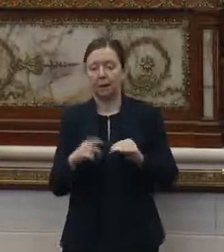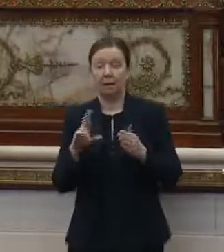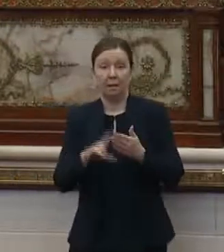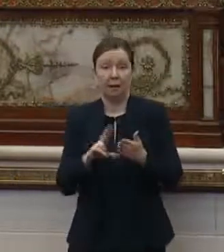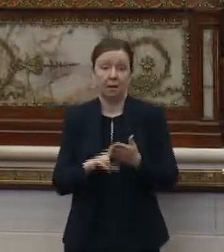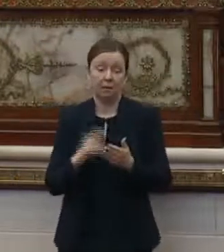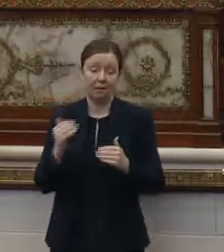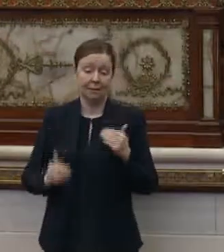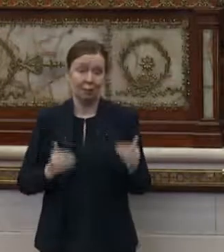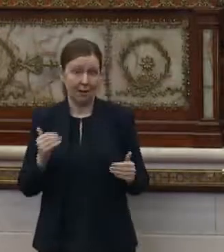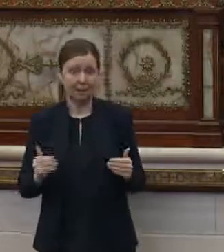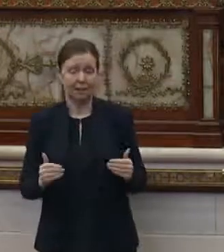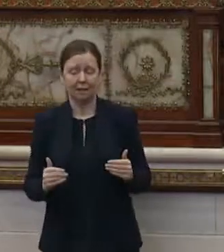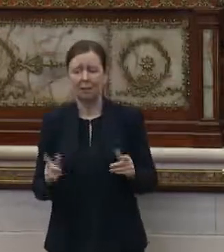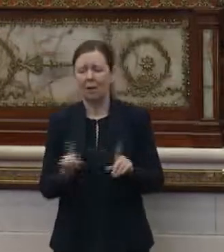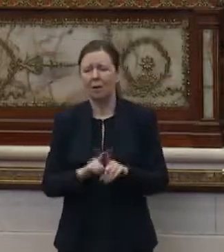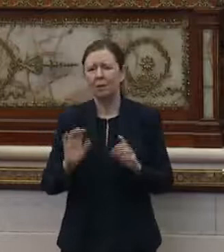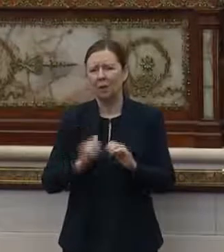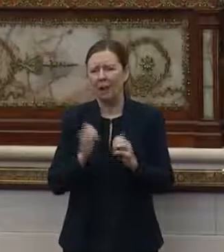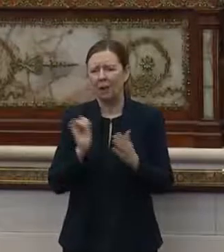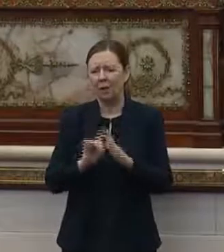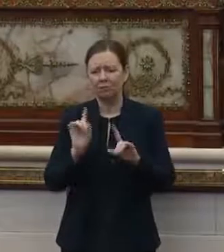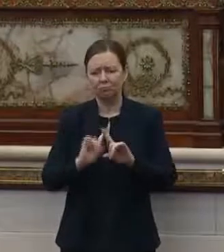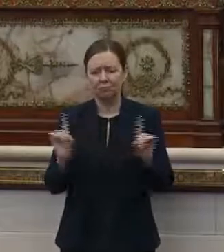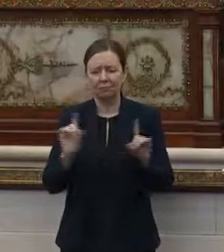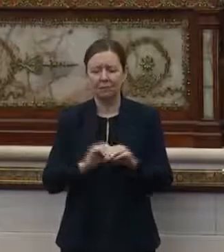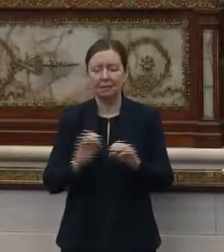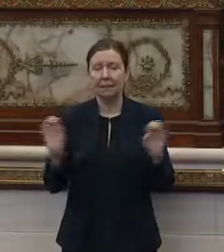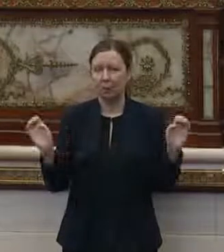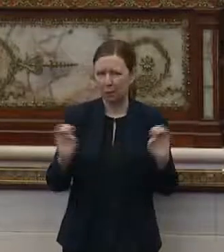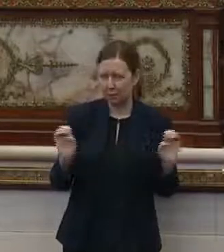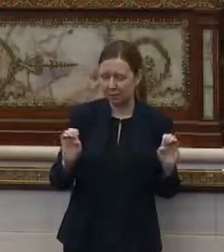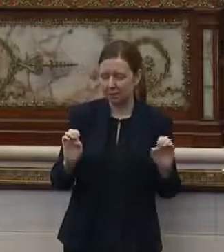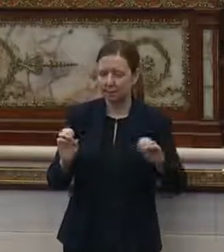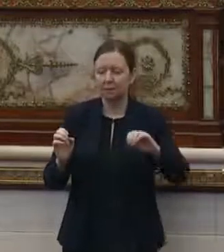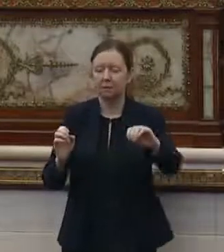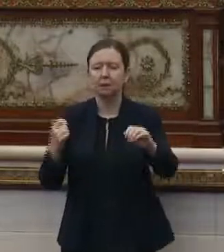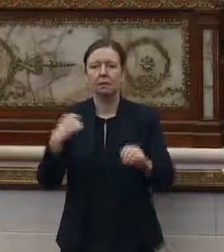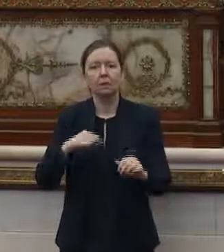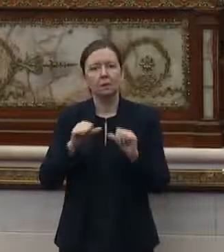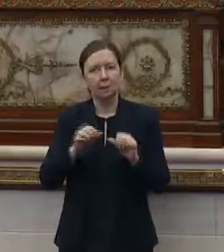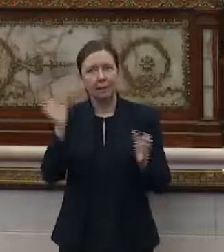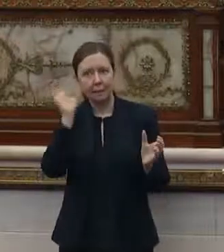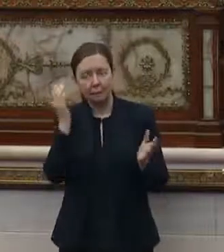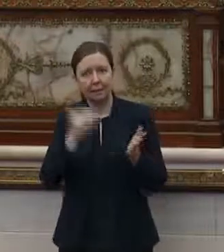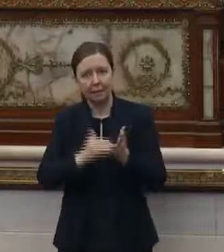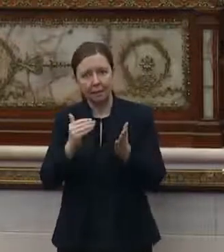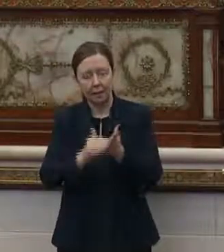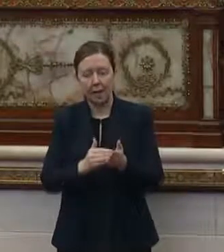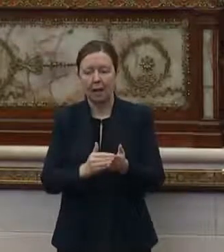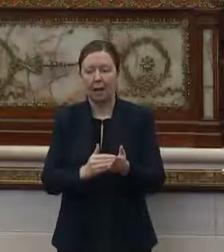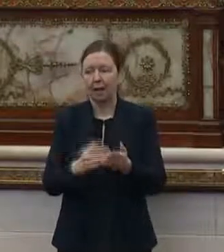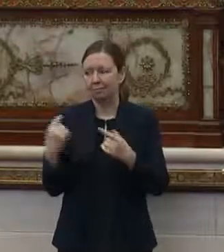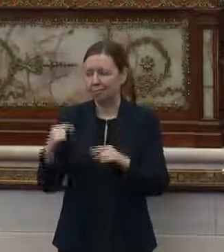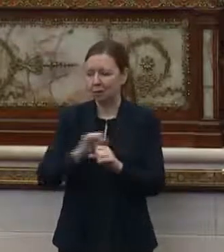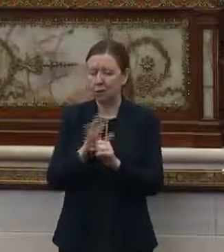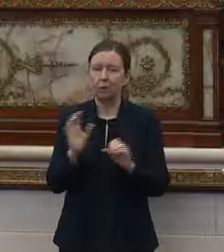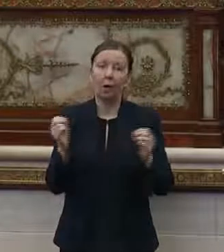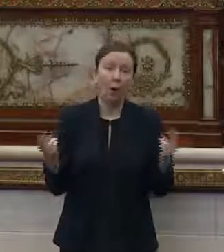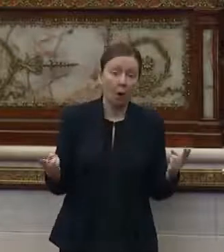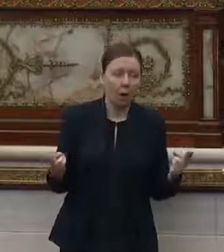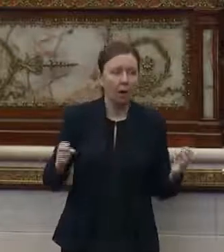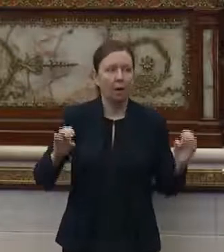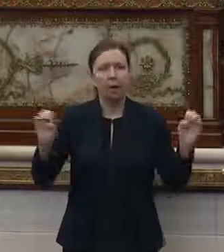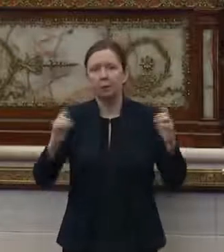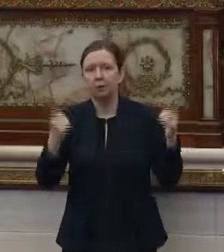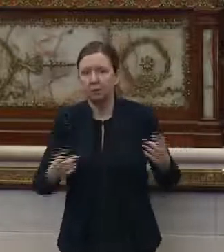contracting process and also how that differs in emergencies, because we keep hearing, throughout COVID, oh, well, this is an